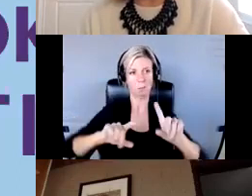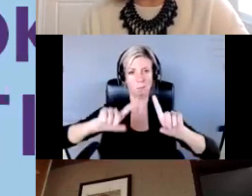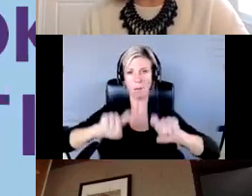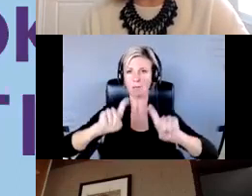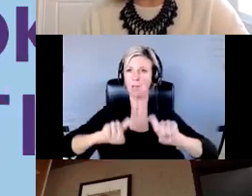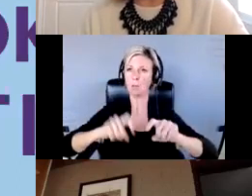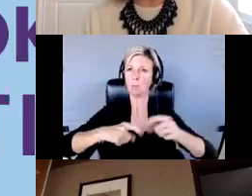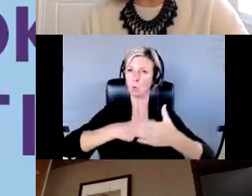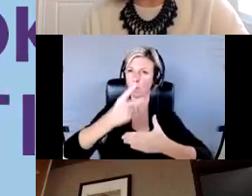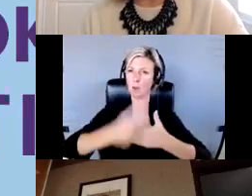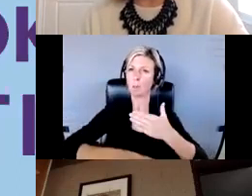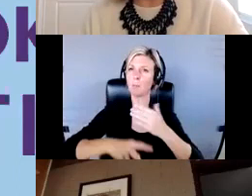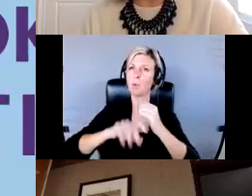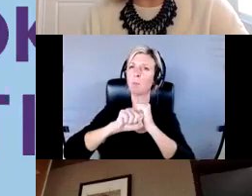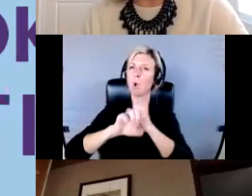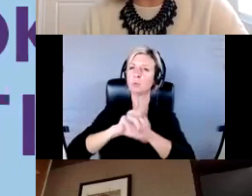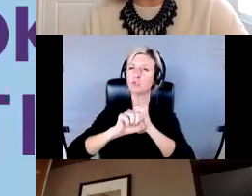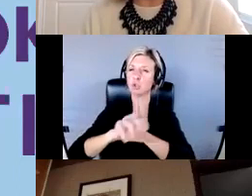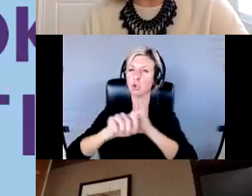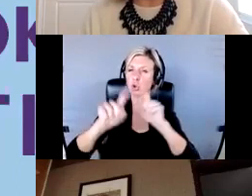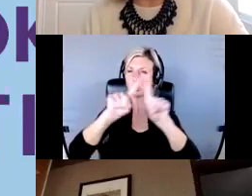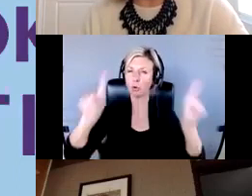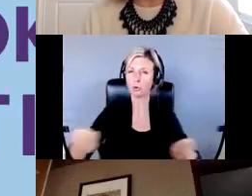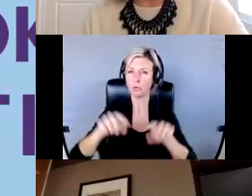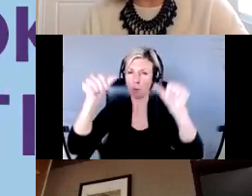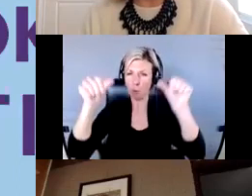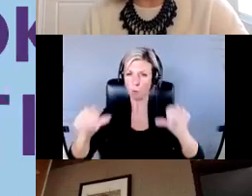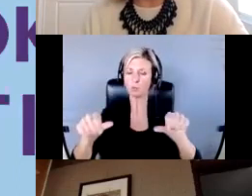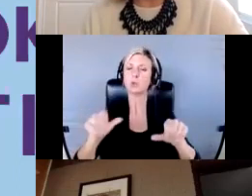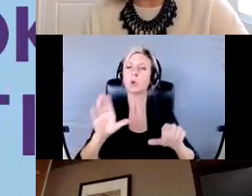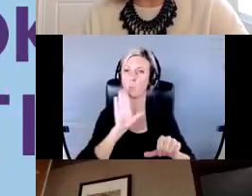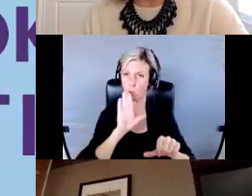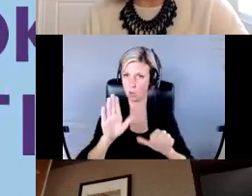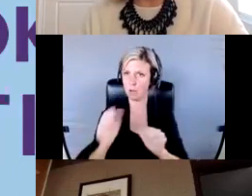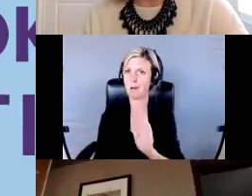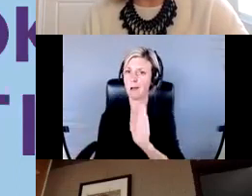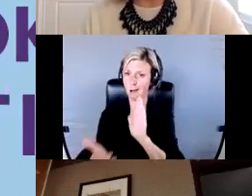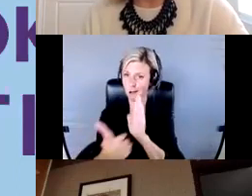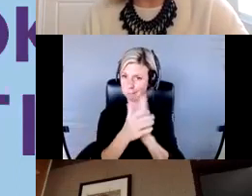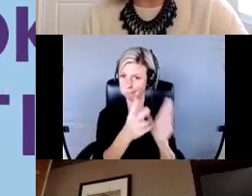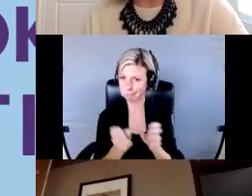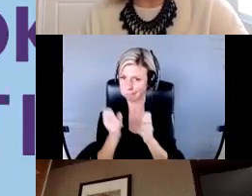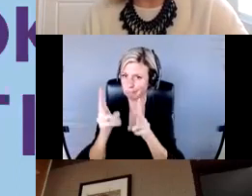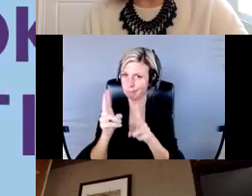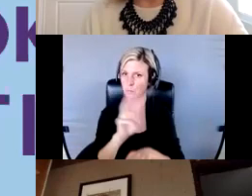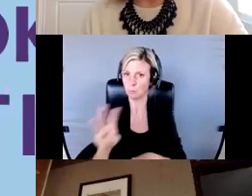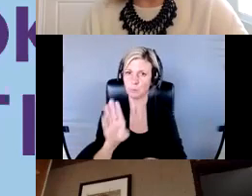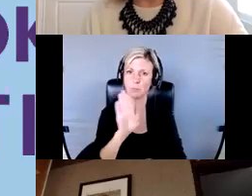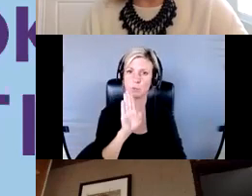we'll make sure that that's available on our website with the recording so people can download that and share it with